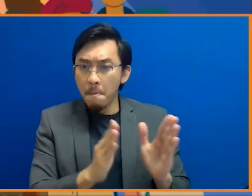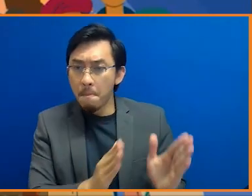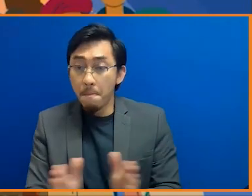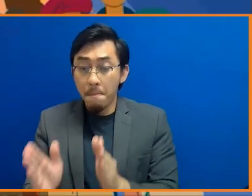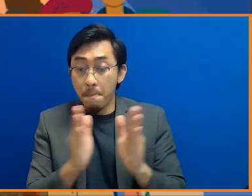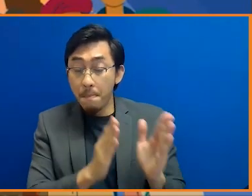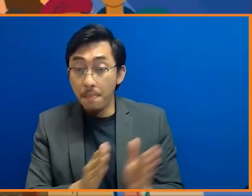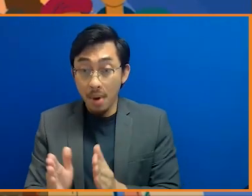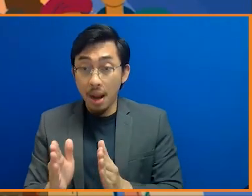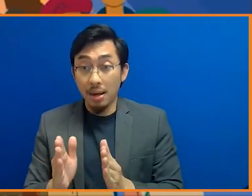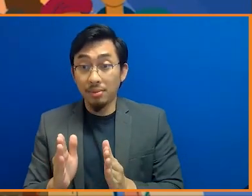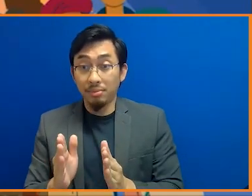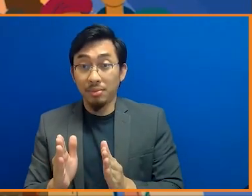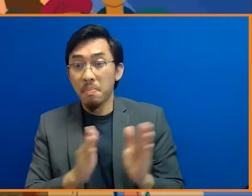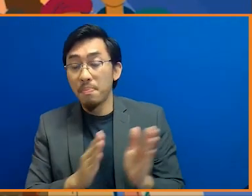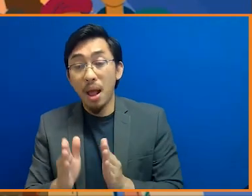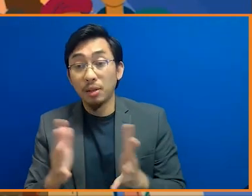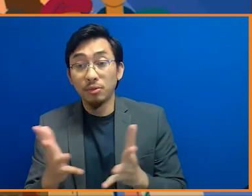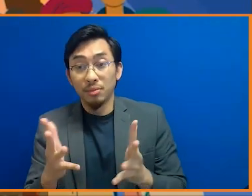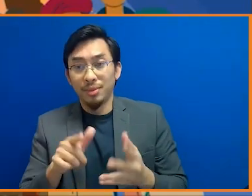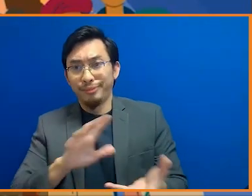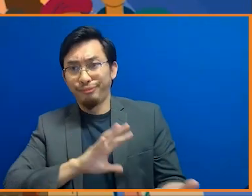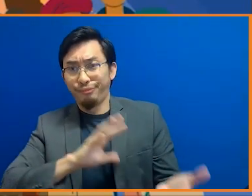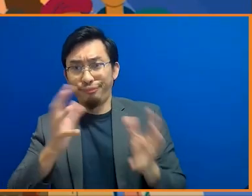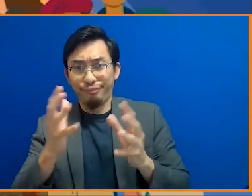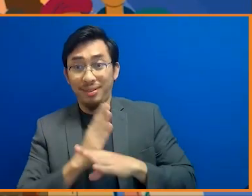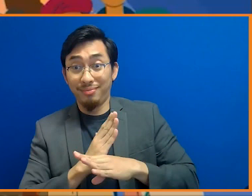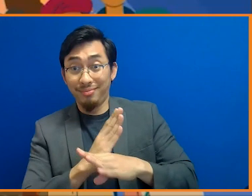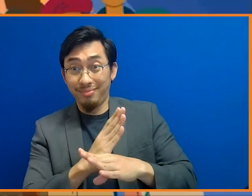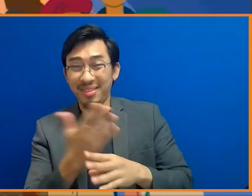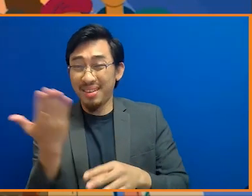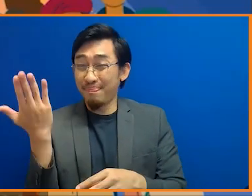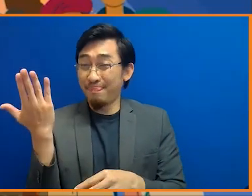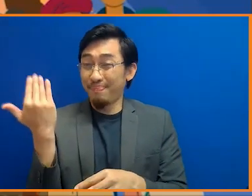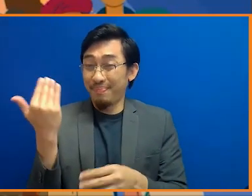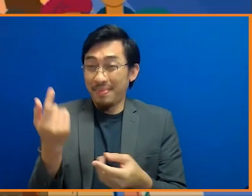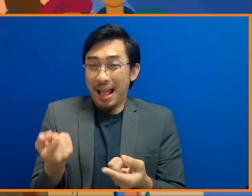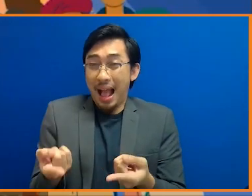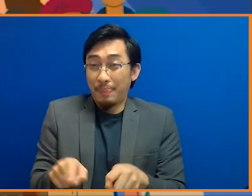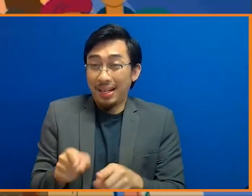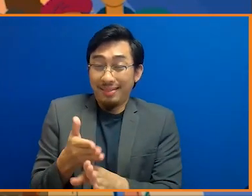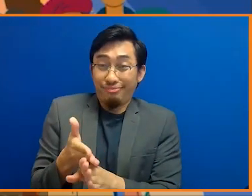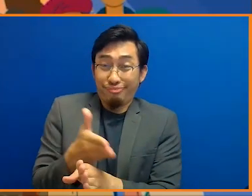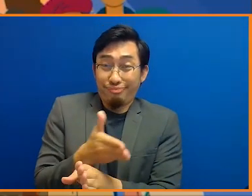think about preparing to anticipate disaster before it happened.